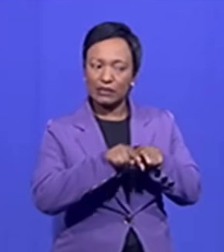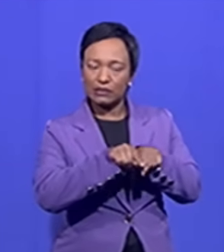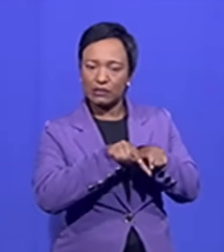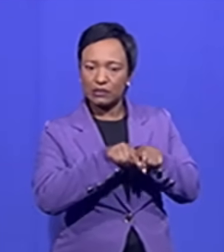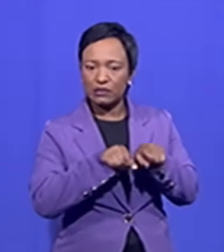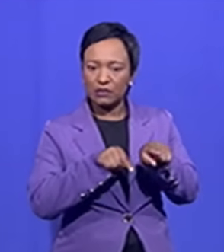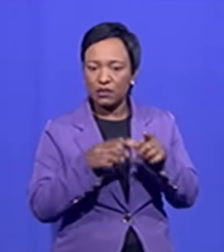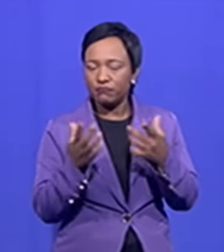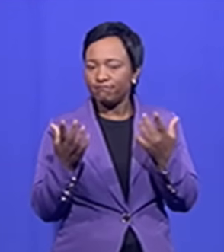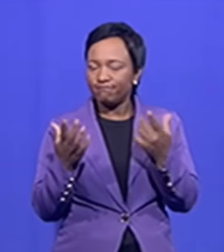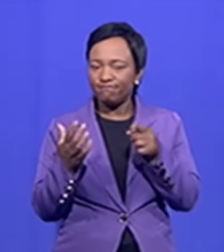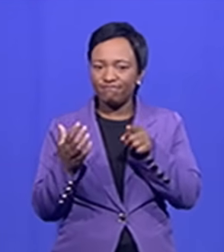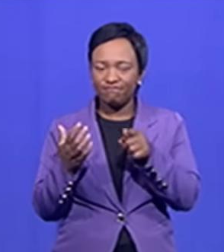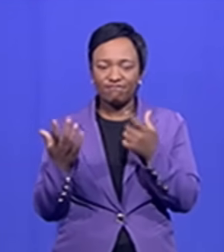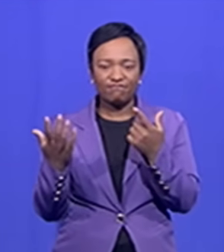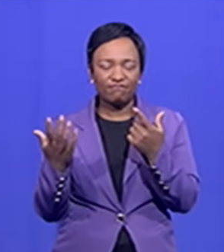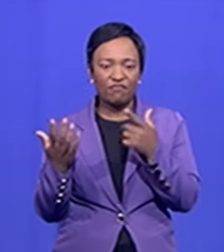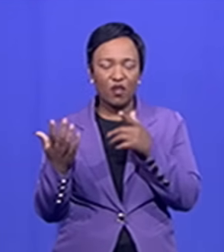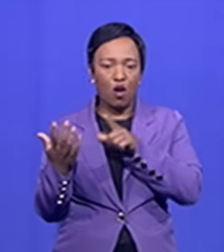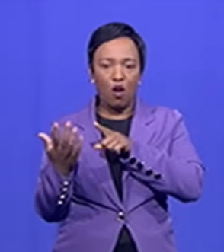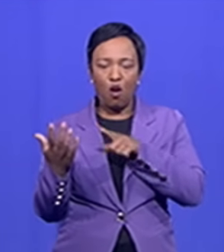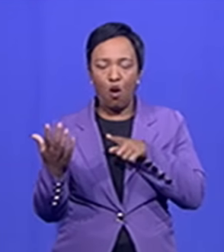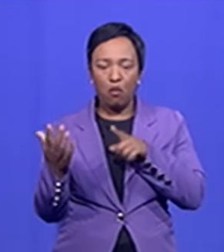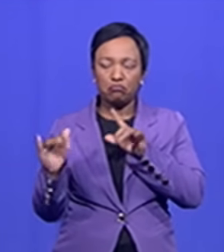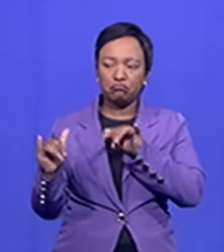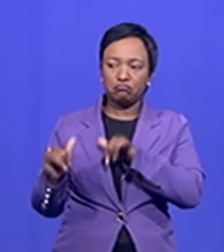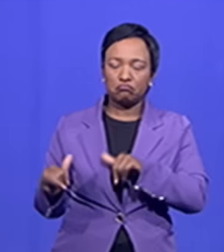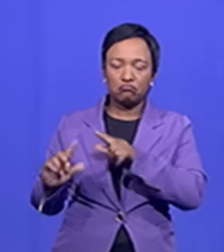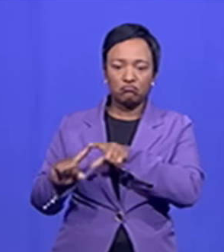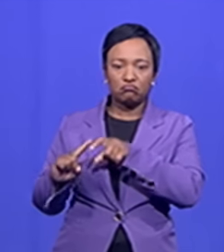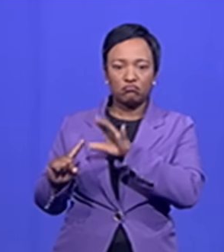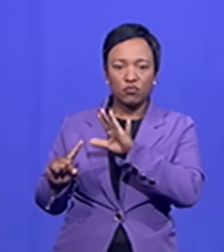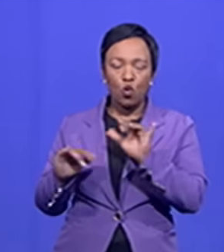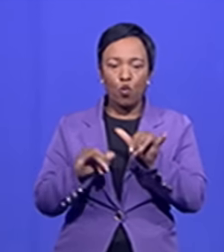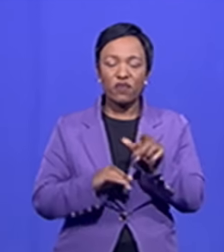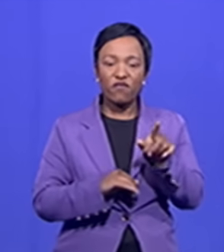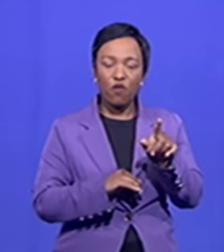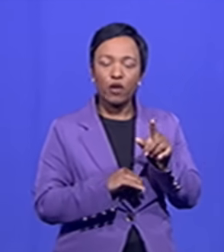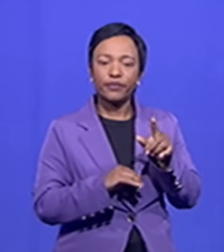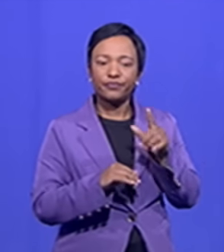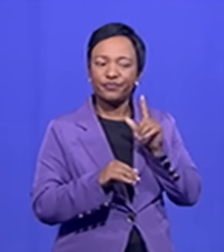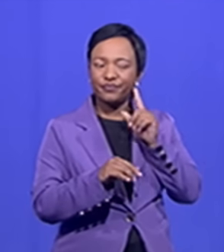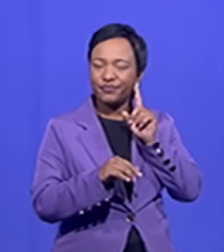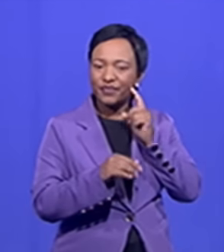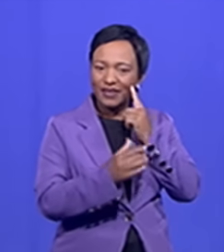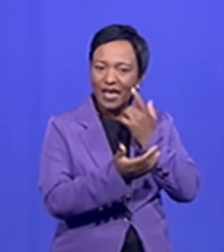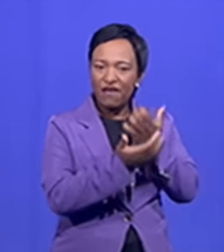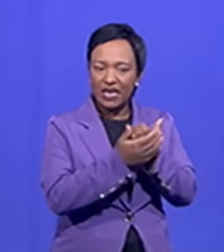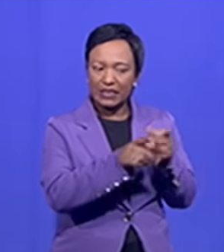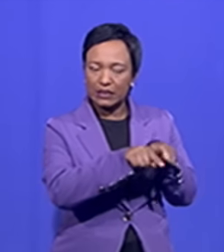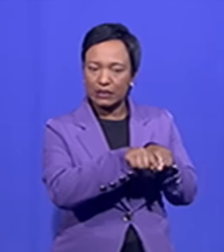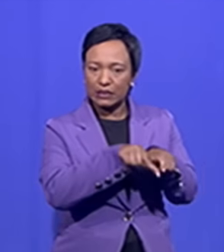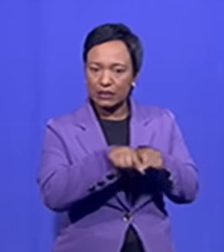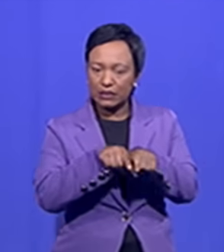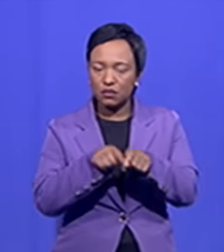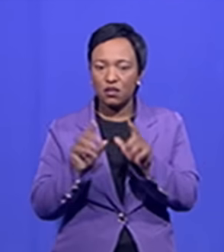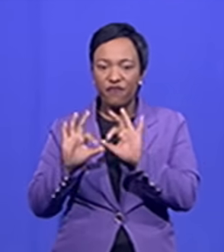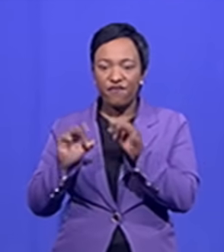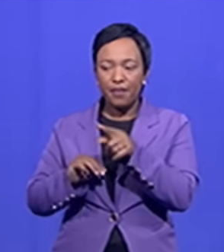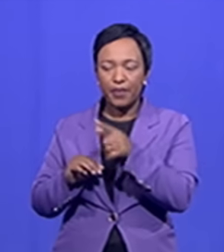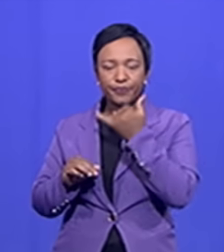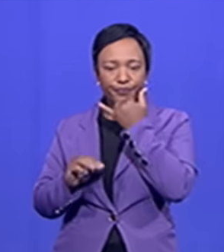netefaditse fa morero ono o sekegilwe nakwana gonne go letetswe dipatlisiso tsa forensiki. Kgabagare ba lelapa ga ba itumella gonne